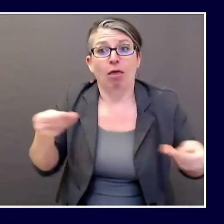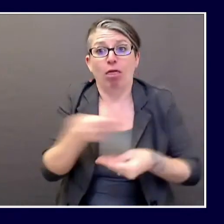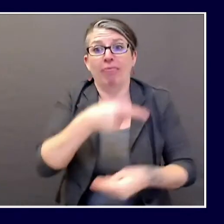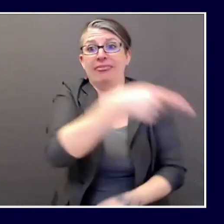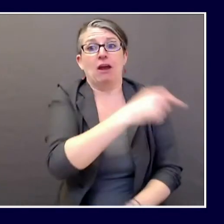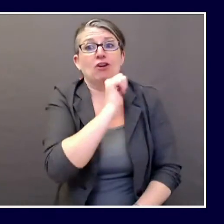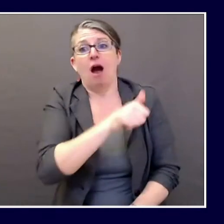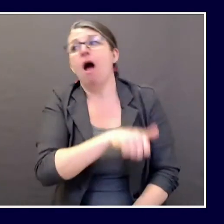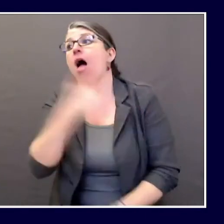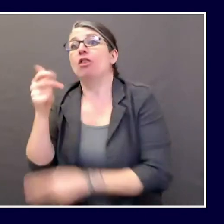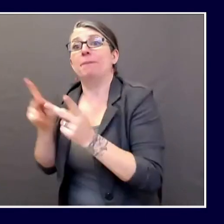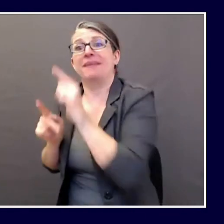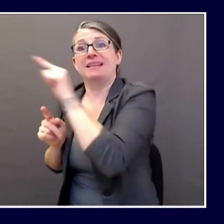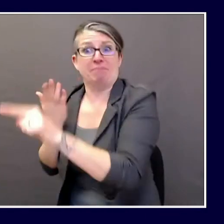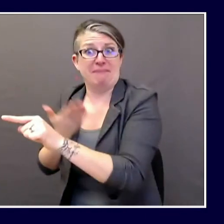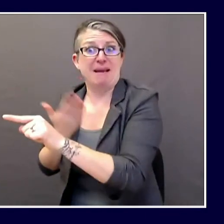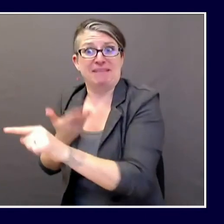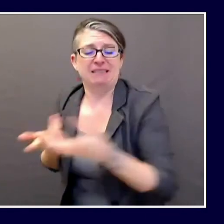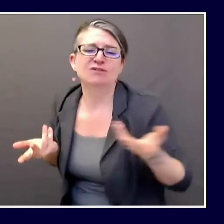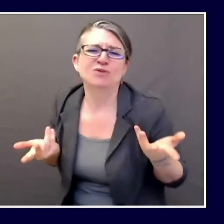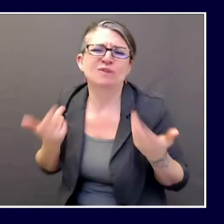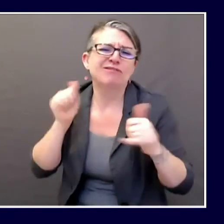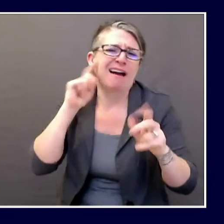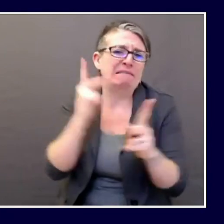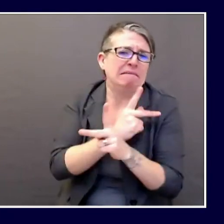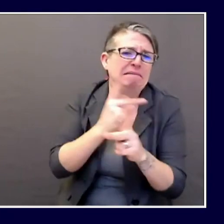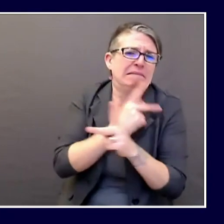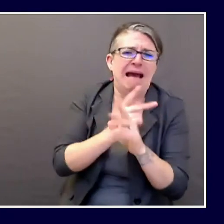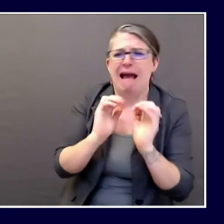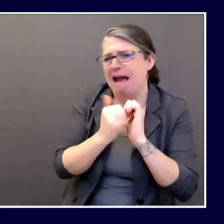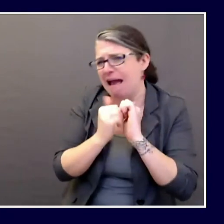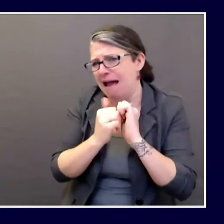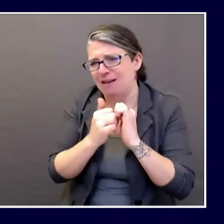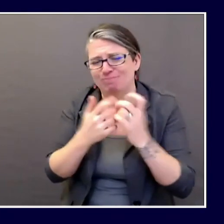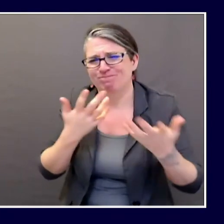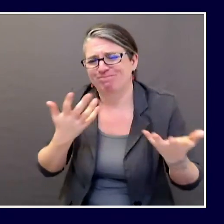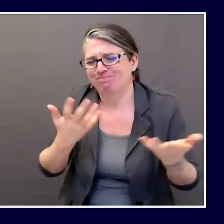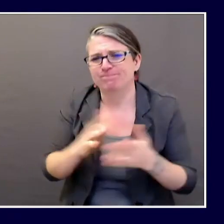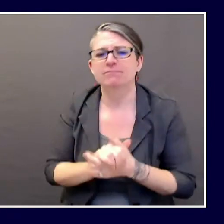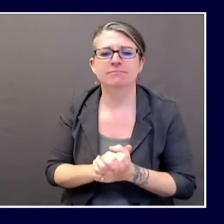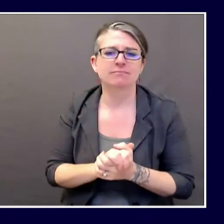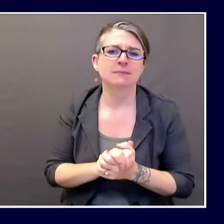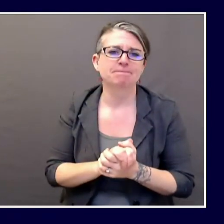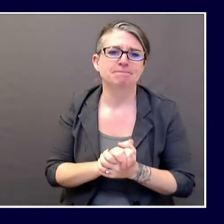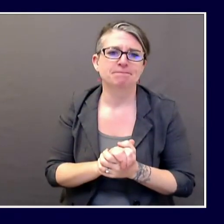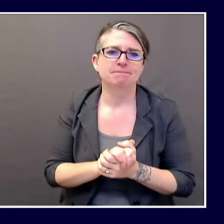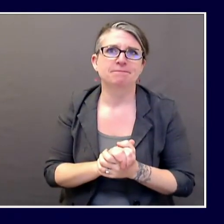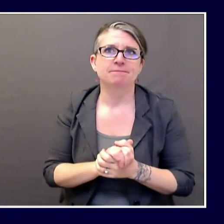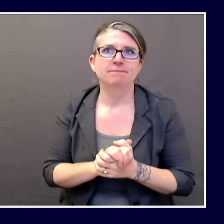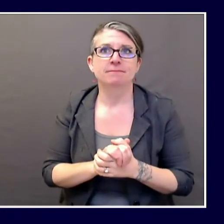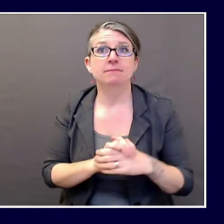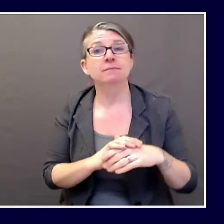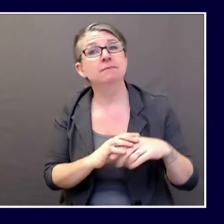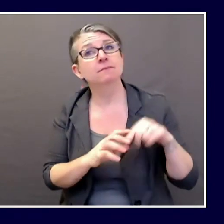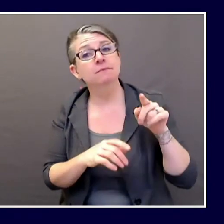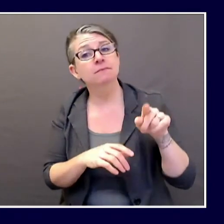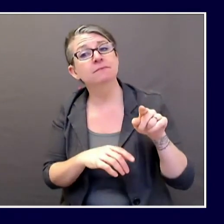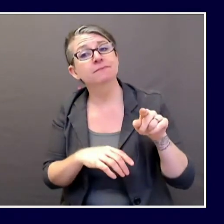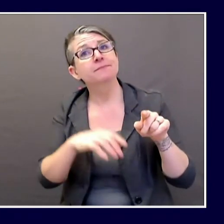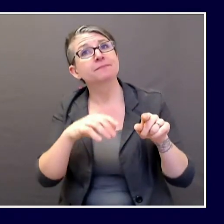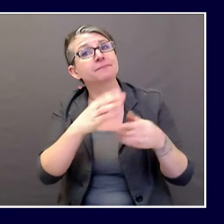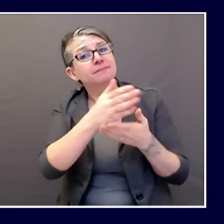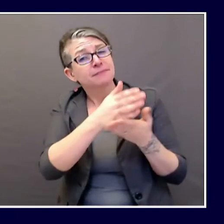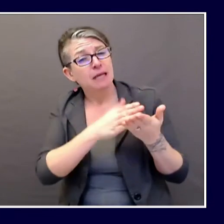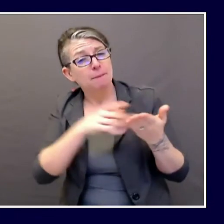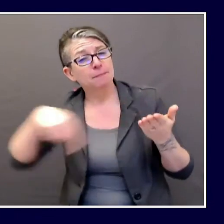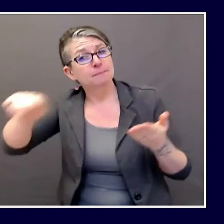And we've heard from some school staff who work in Maine but live in New Hampshire, and they say they can't get vaccinated under school staff eligibility in